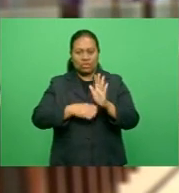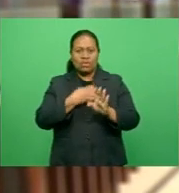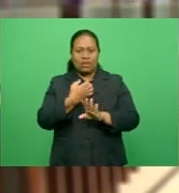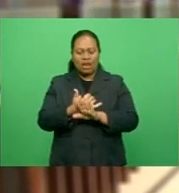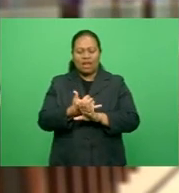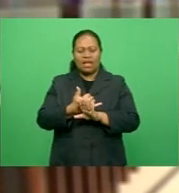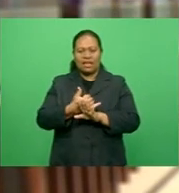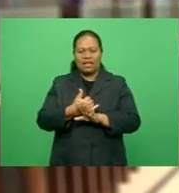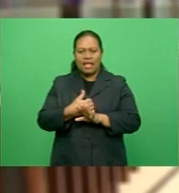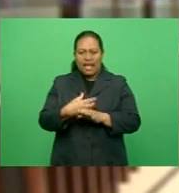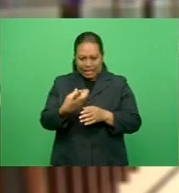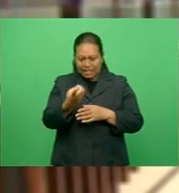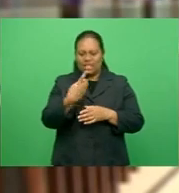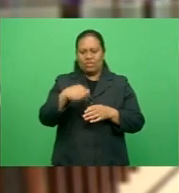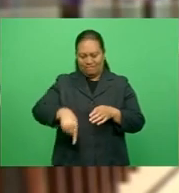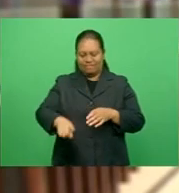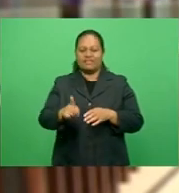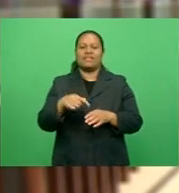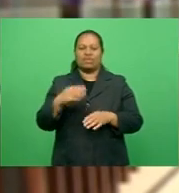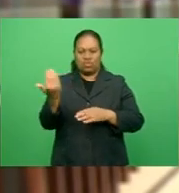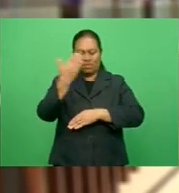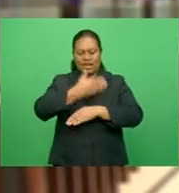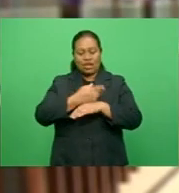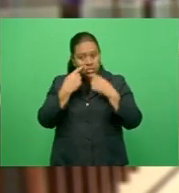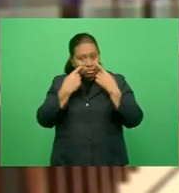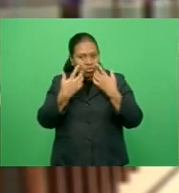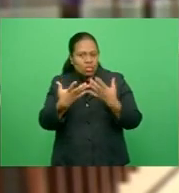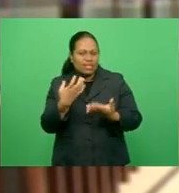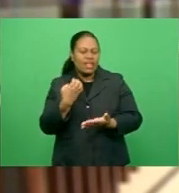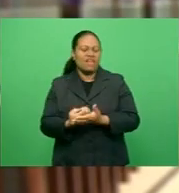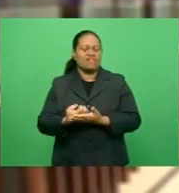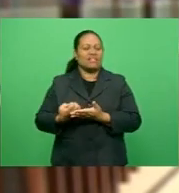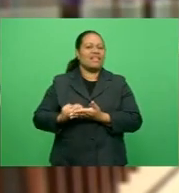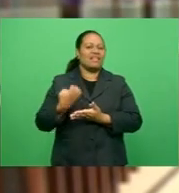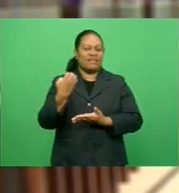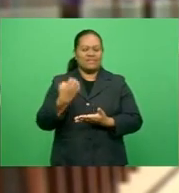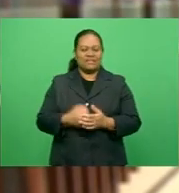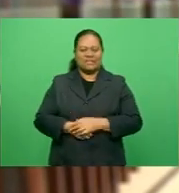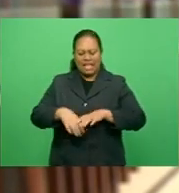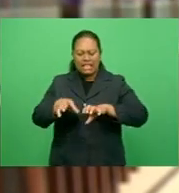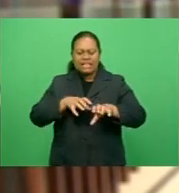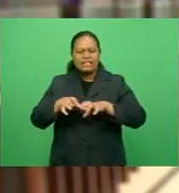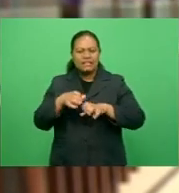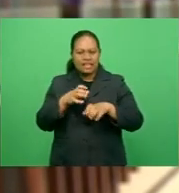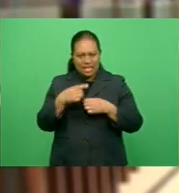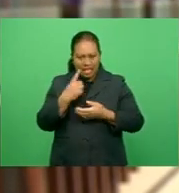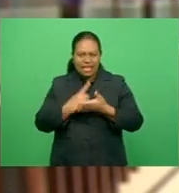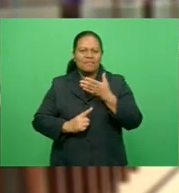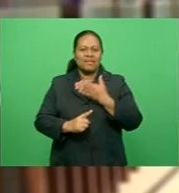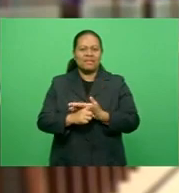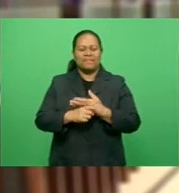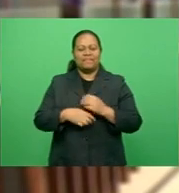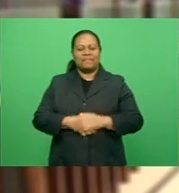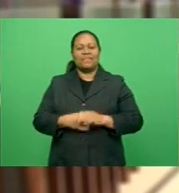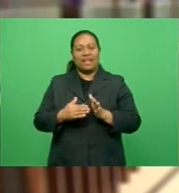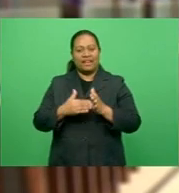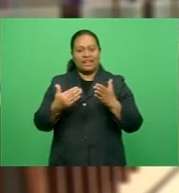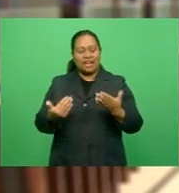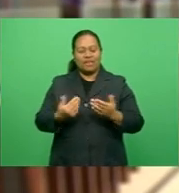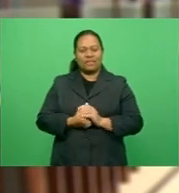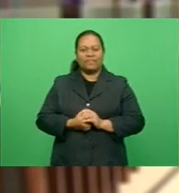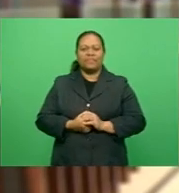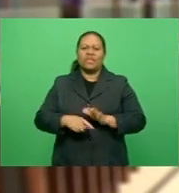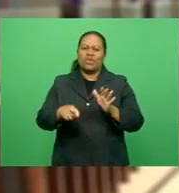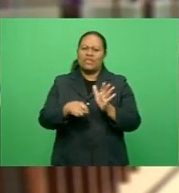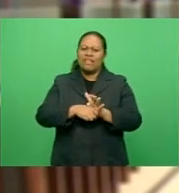later tonight, which would show evidence of loonish economic activities. Moving closer to home, the Reserve Bank of